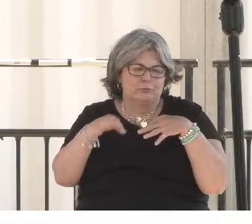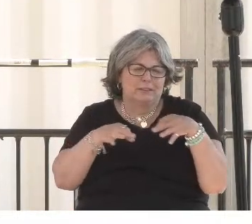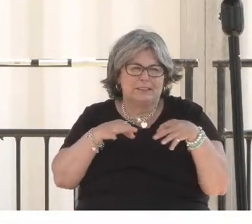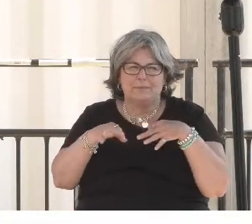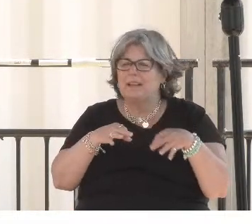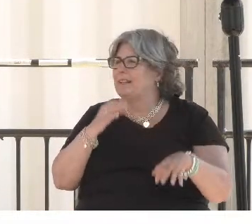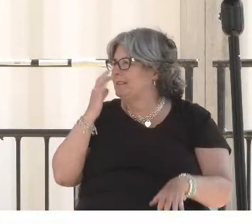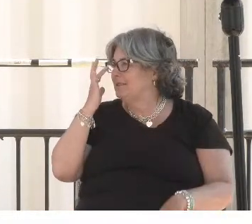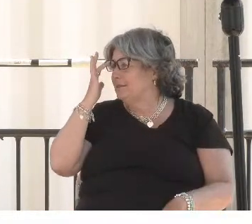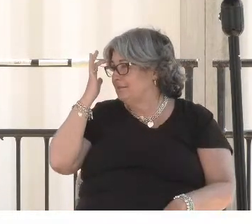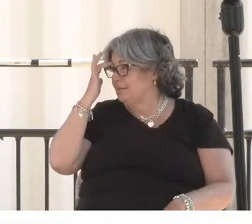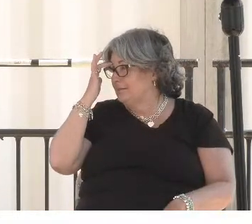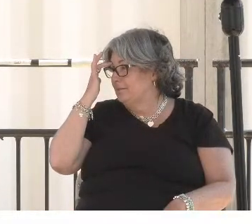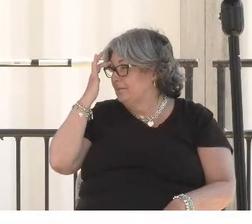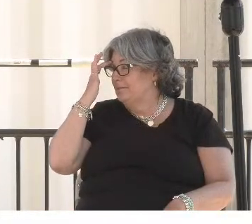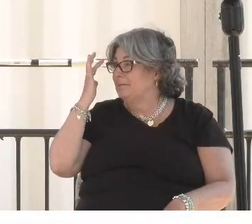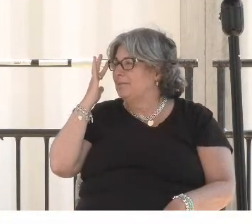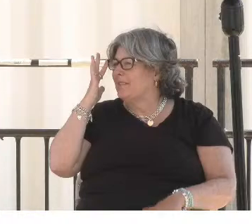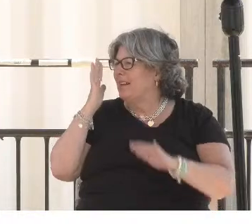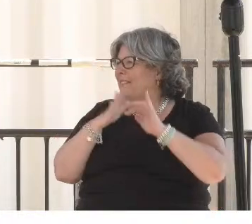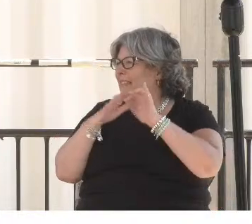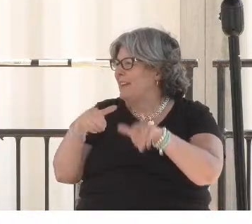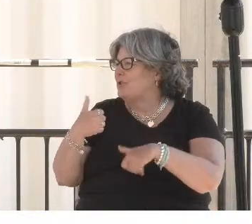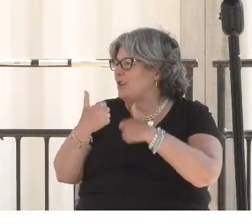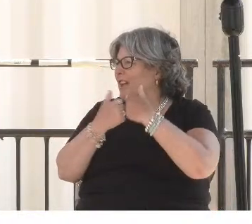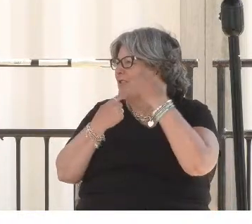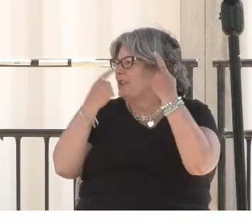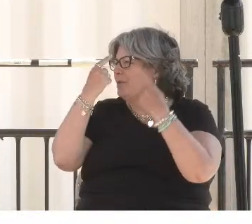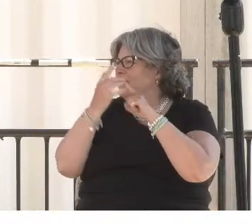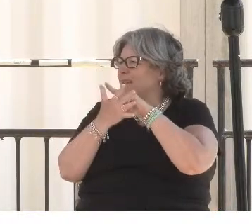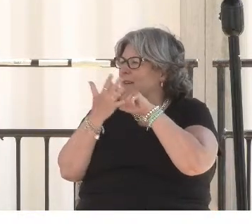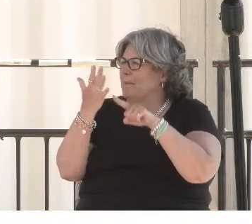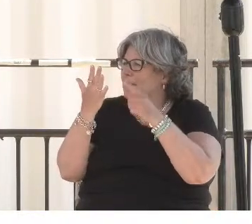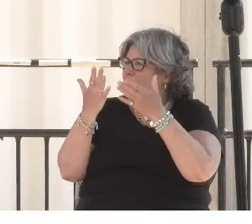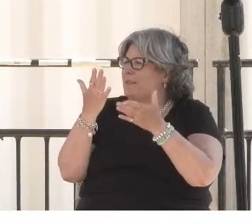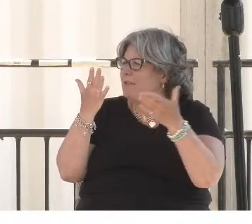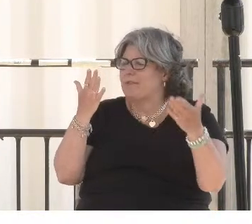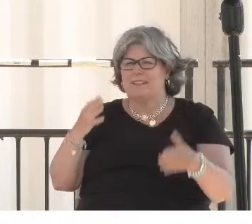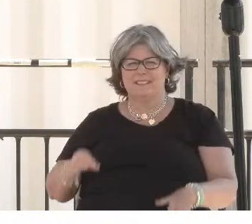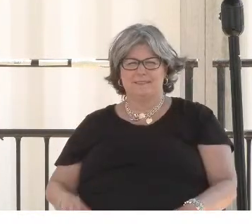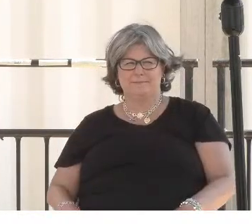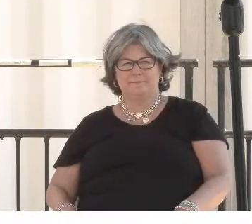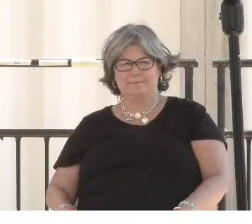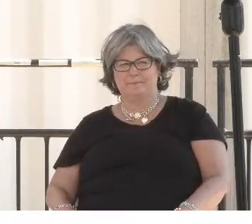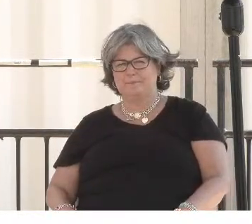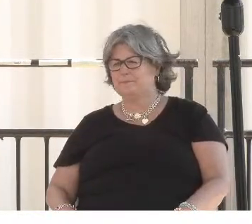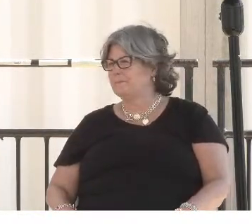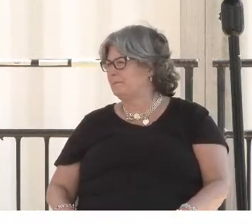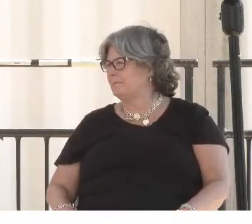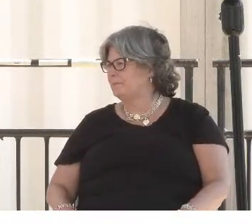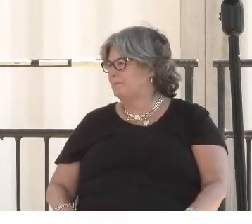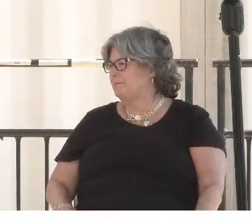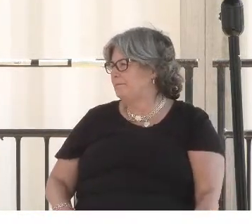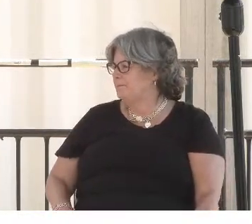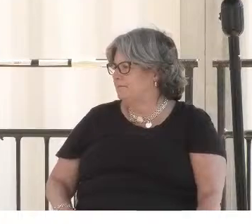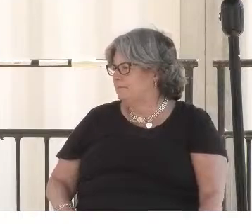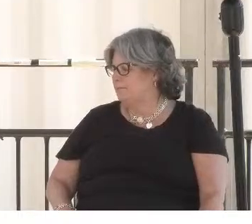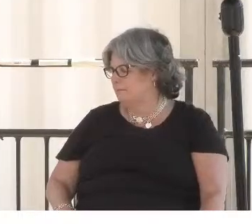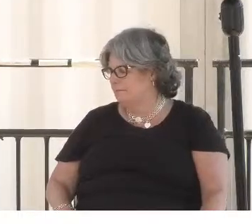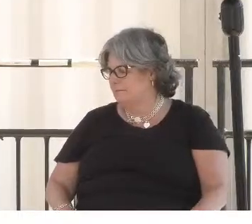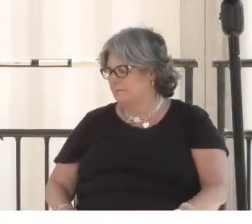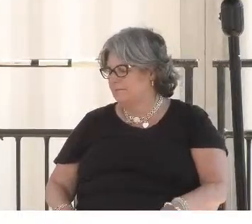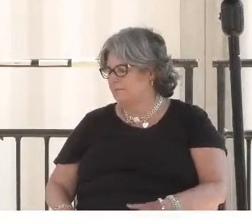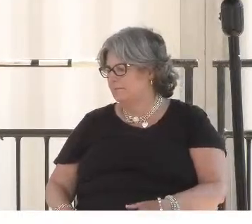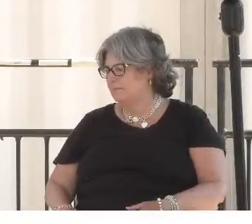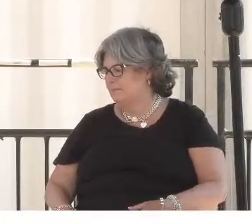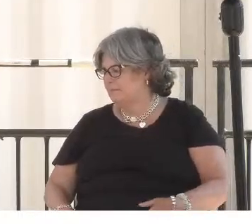state of that crisis as we think about all the others on top of it? Yeah, it's very difficult. Like, the